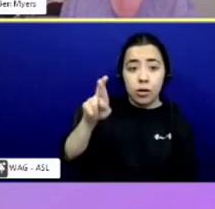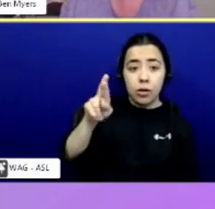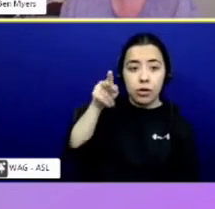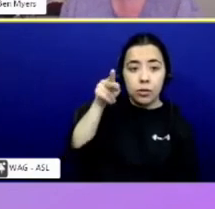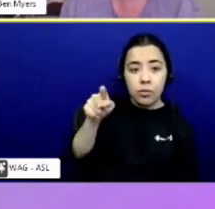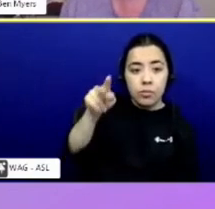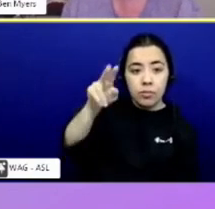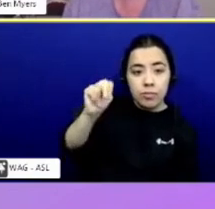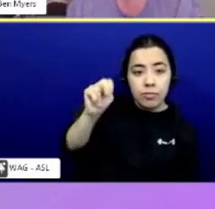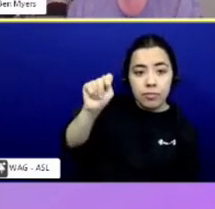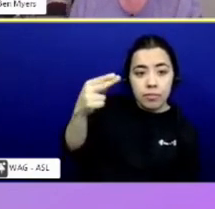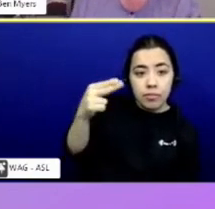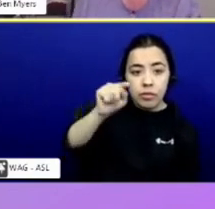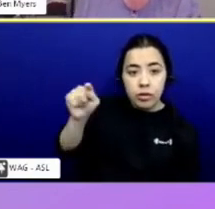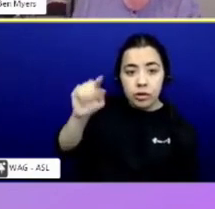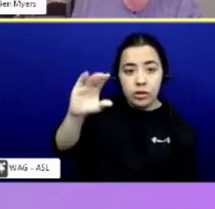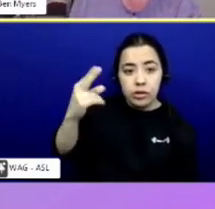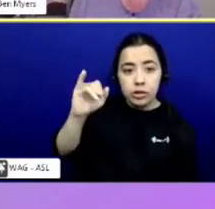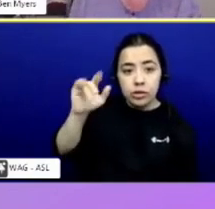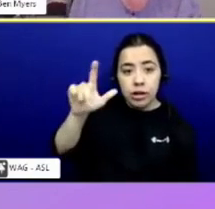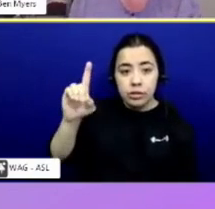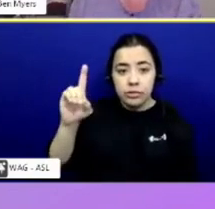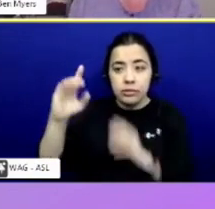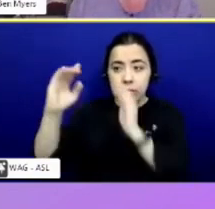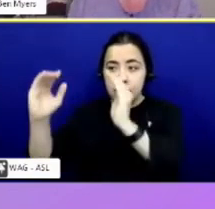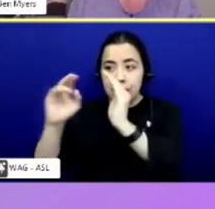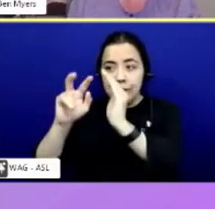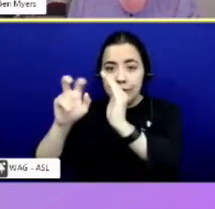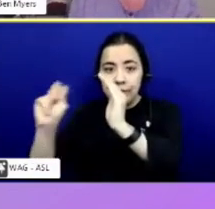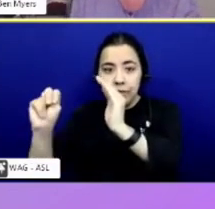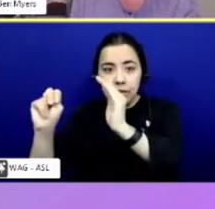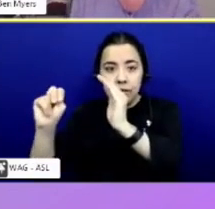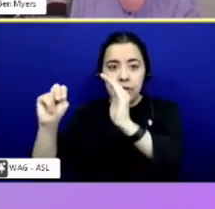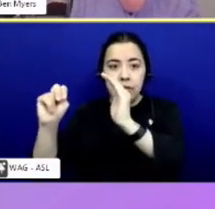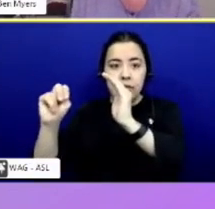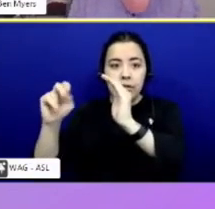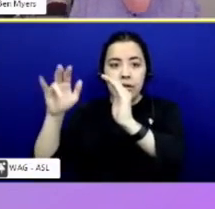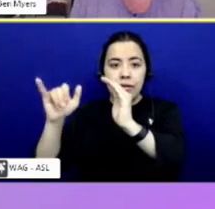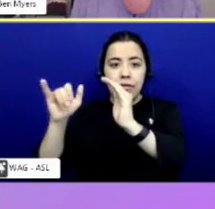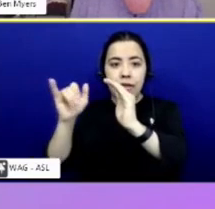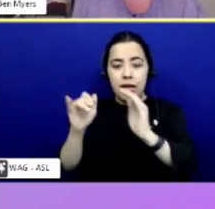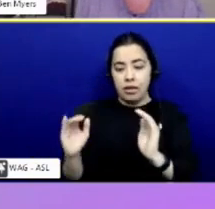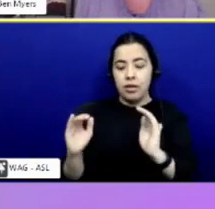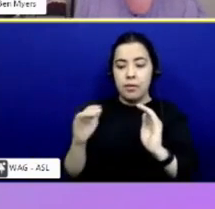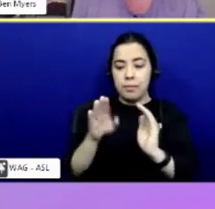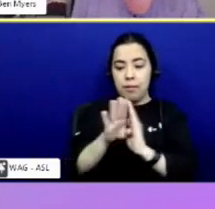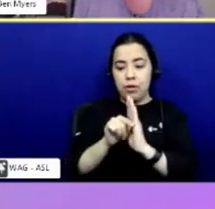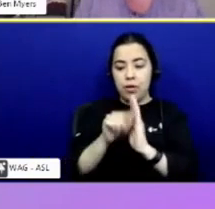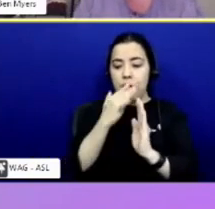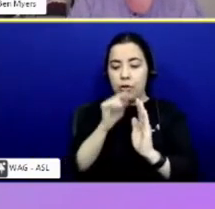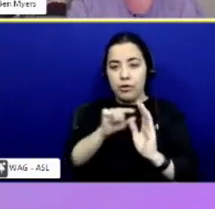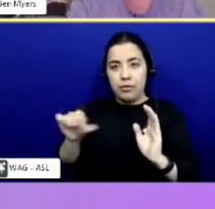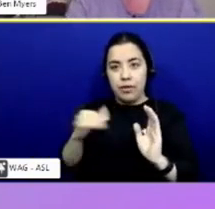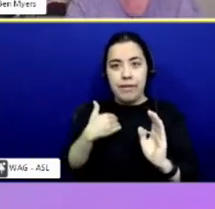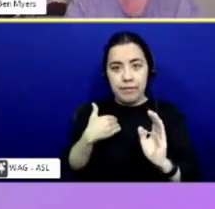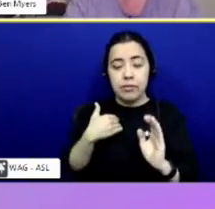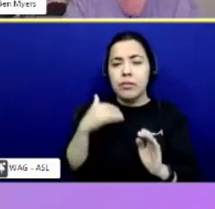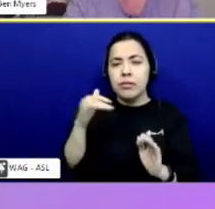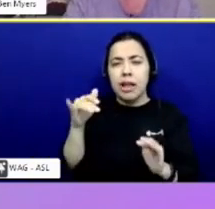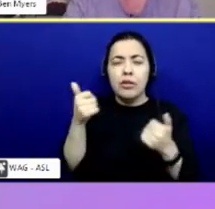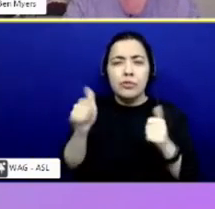we're applying a background color. And we let's just hear the